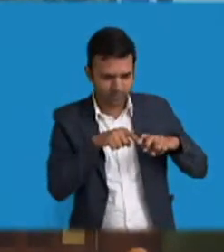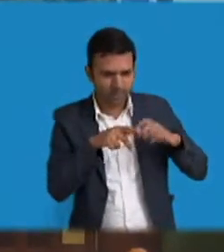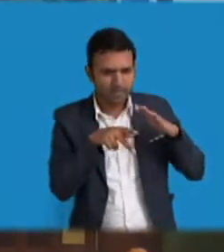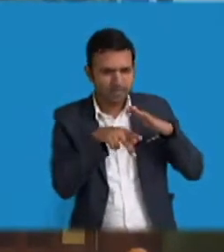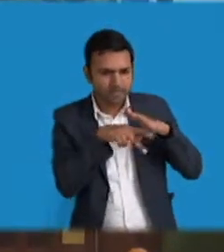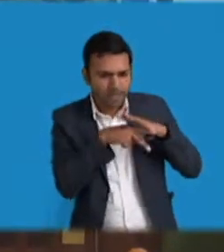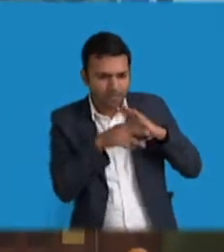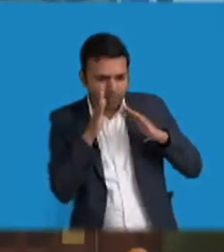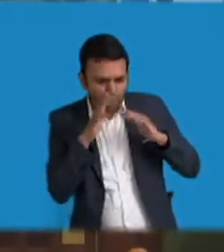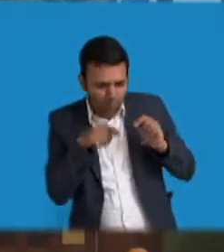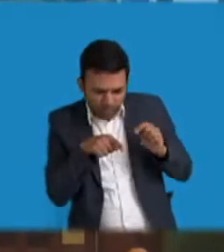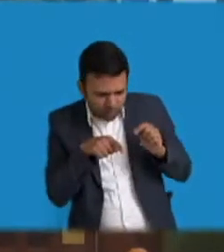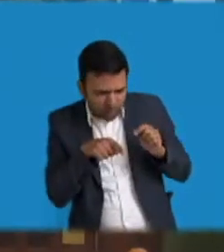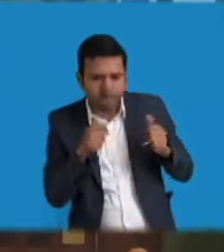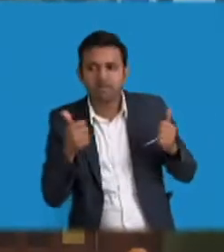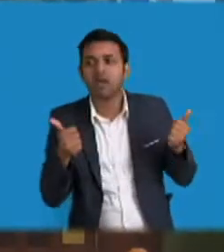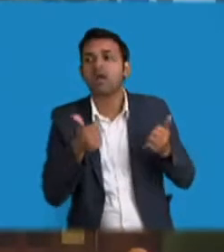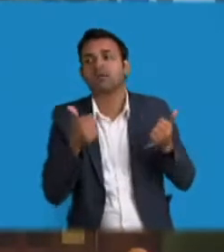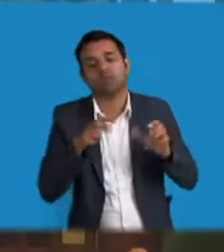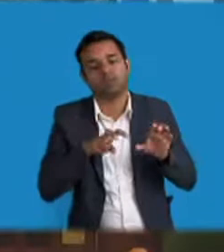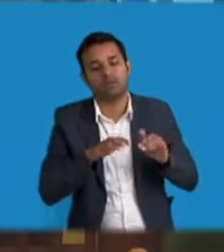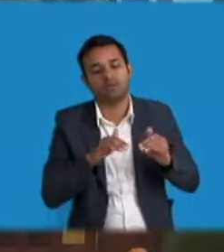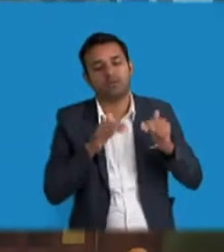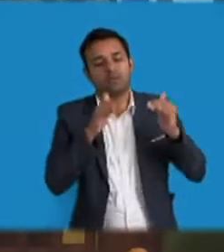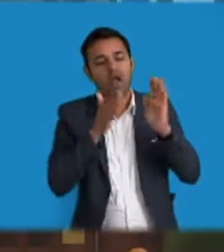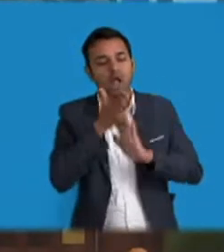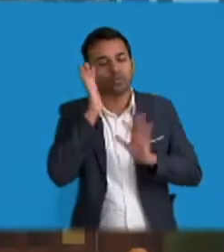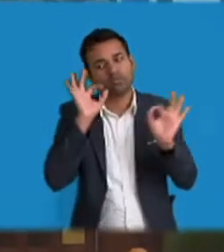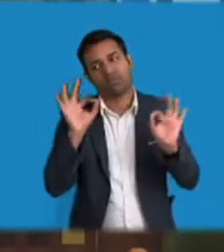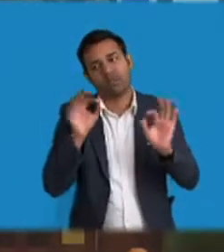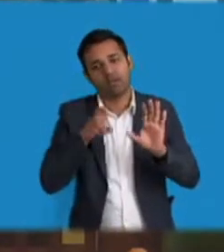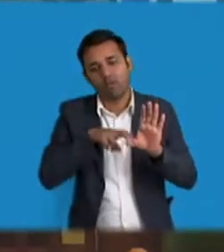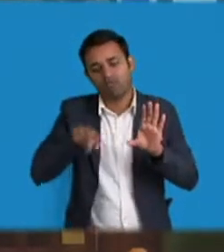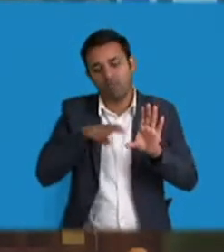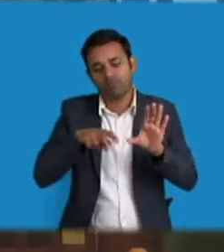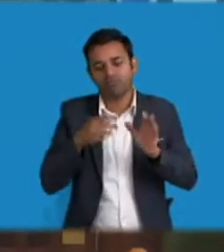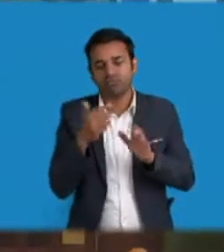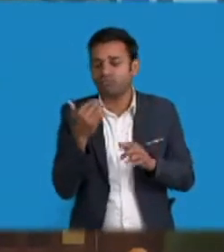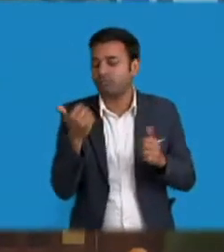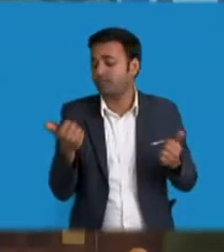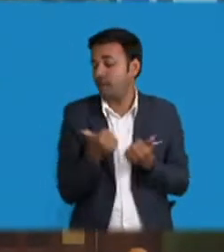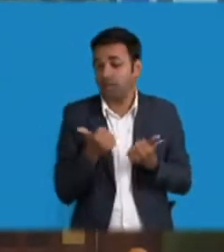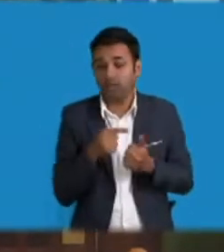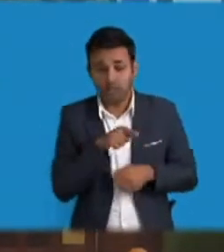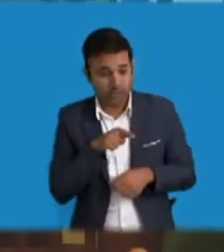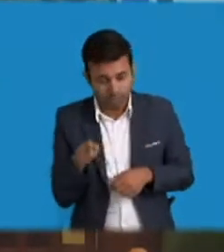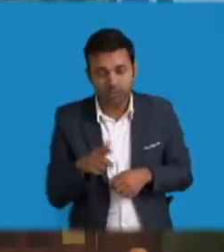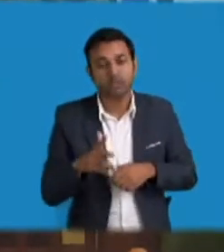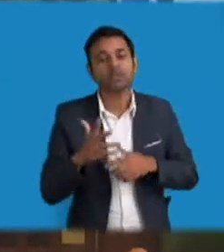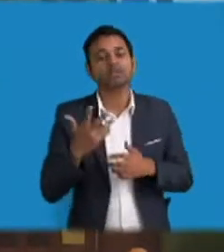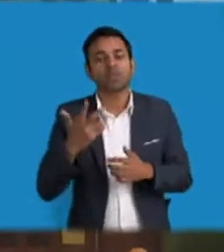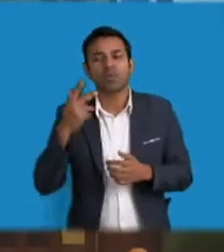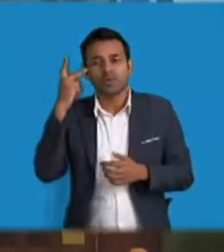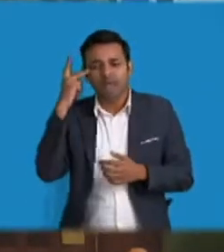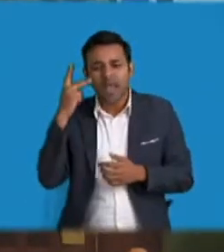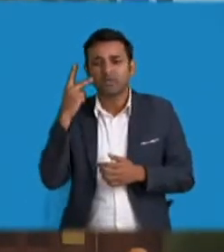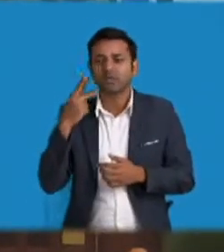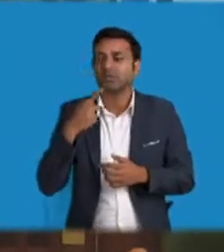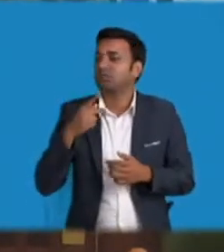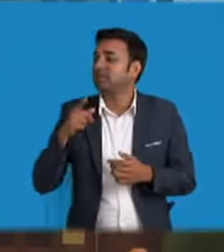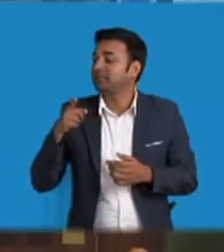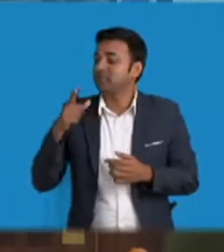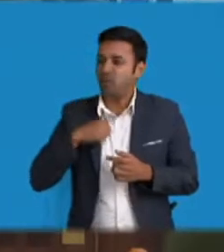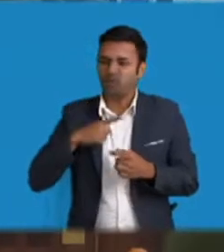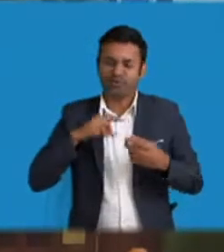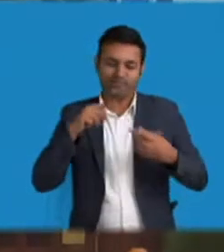we note that there may be cases like lack of parental or guardian engagement to motivate the children to attend school, or